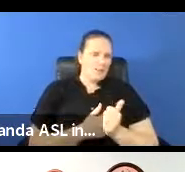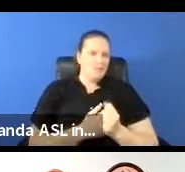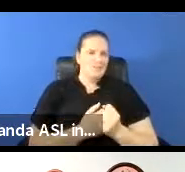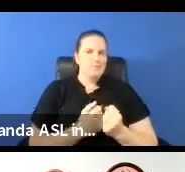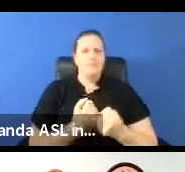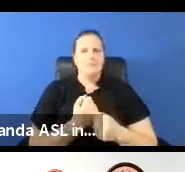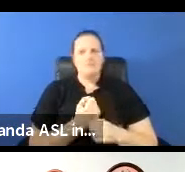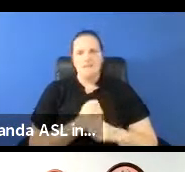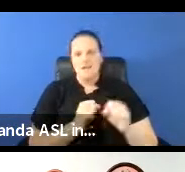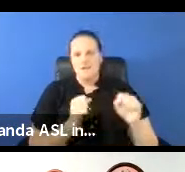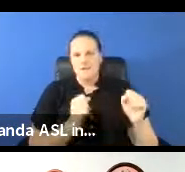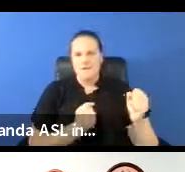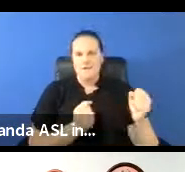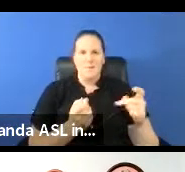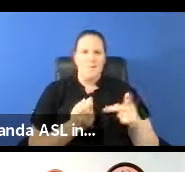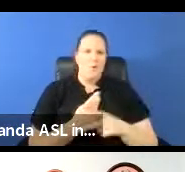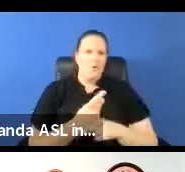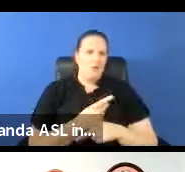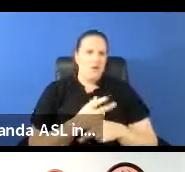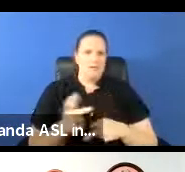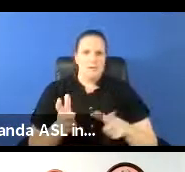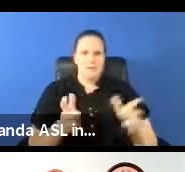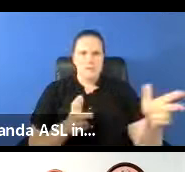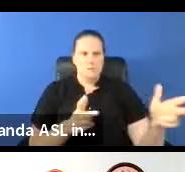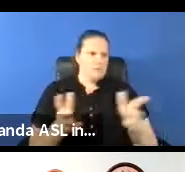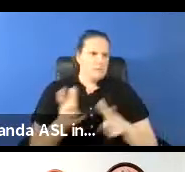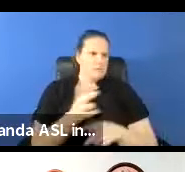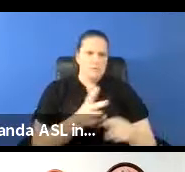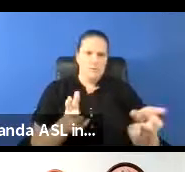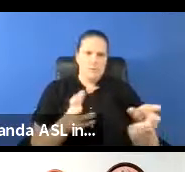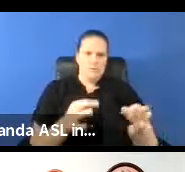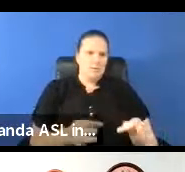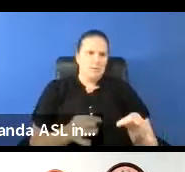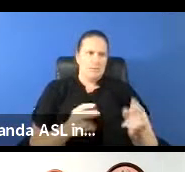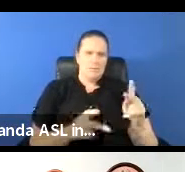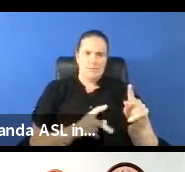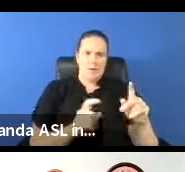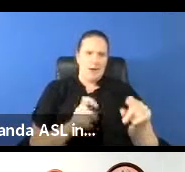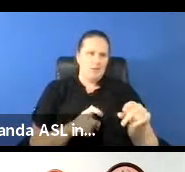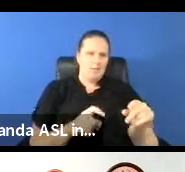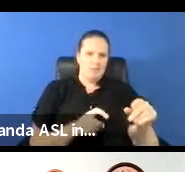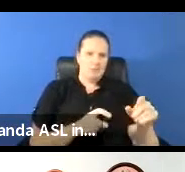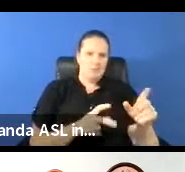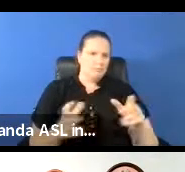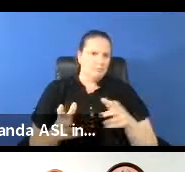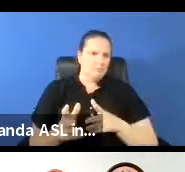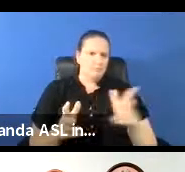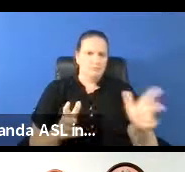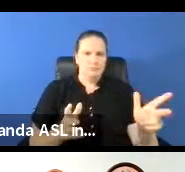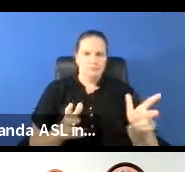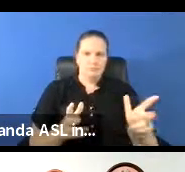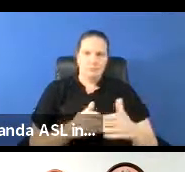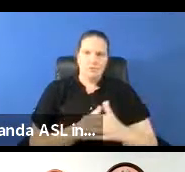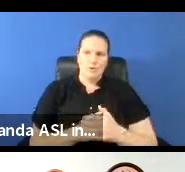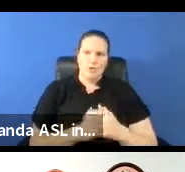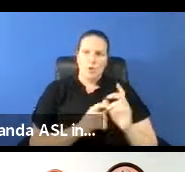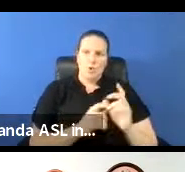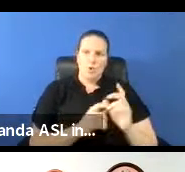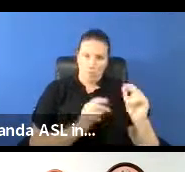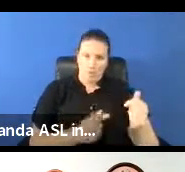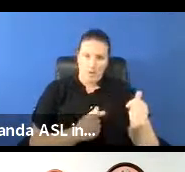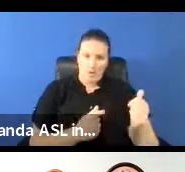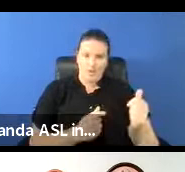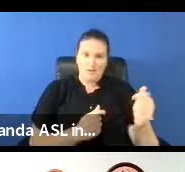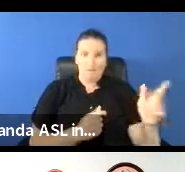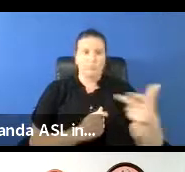multiply that by the other interchanges and other decisions that people have to make relatively quickly to get